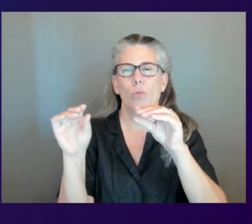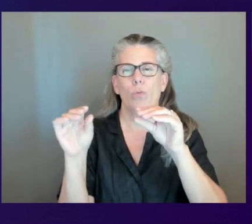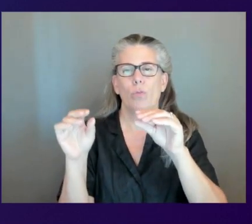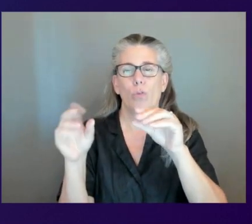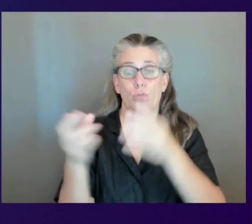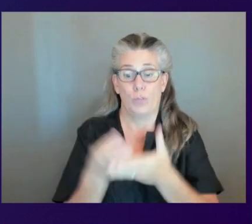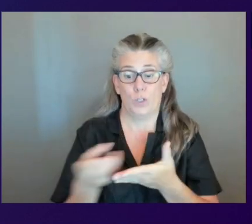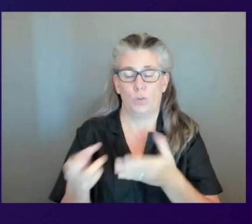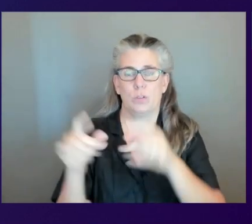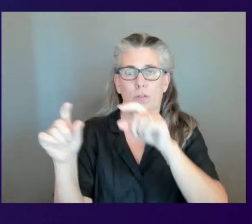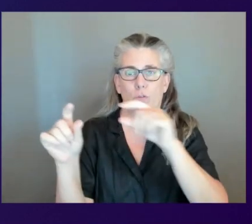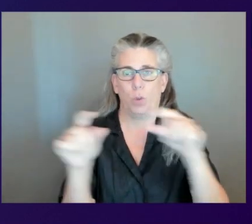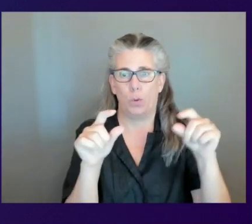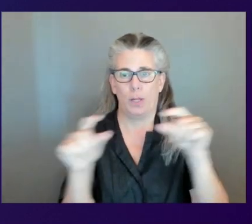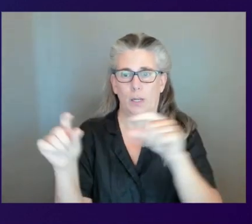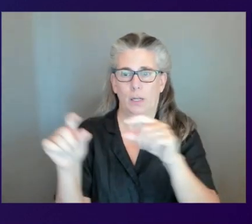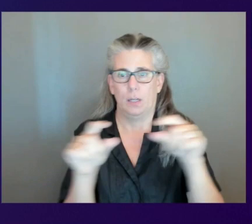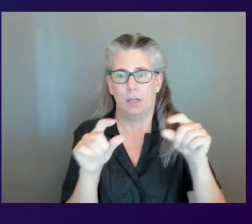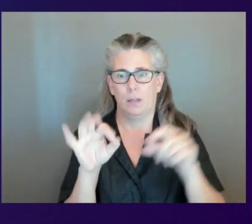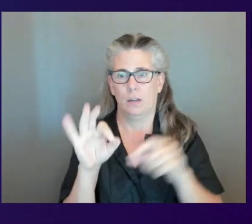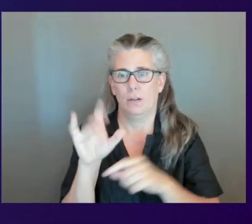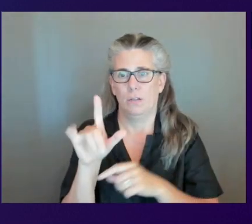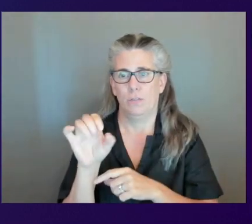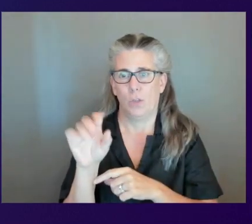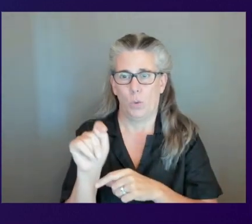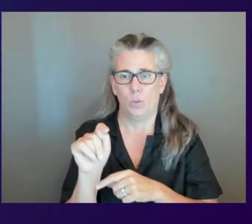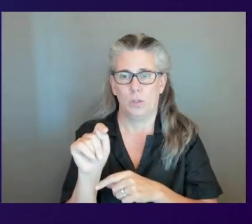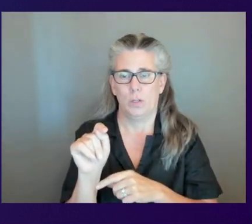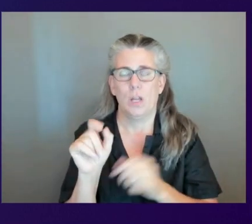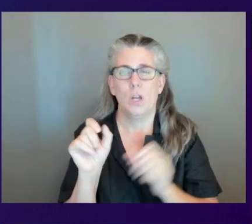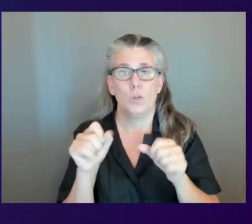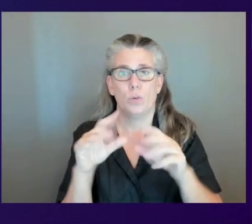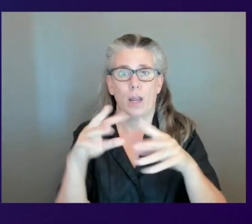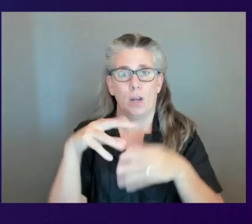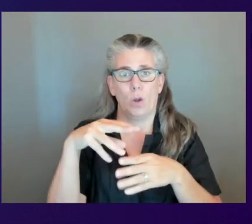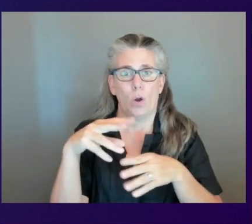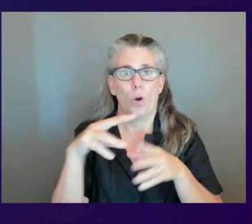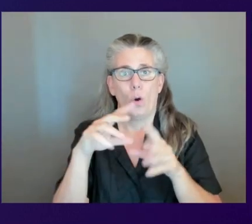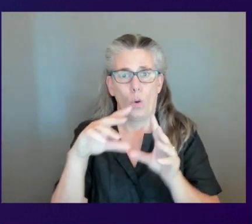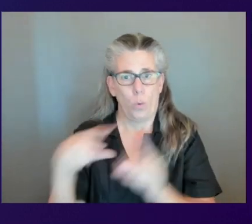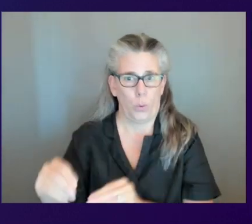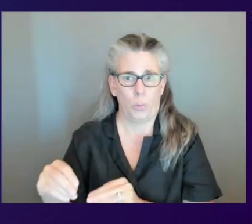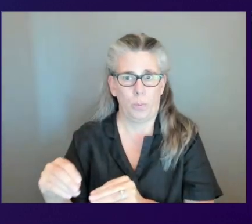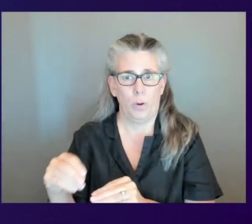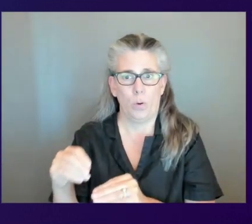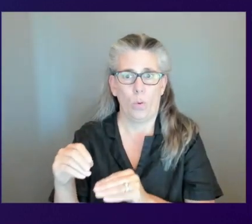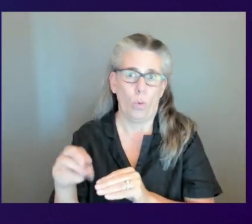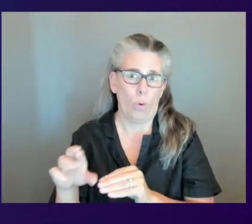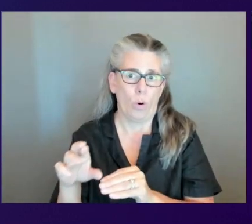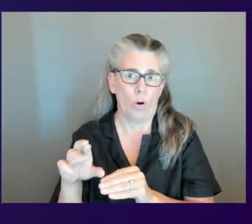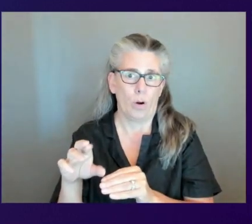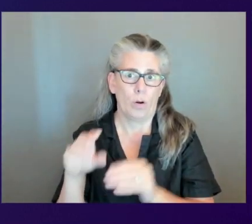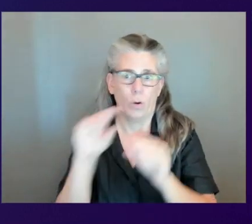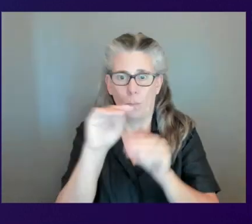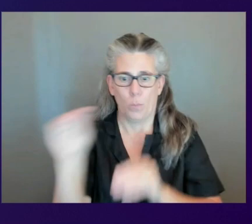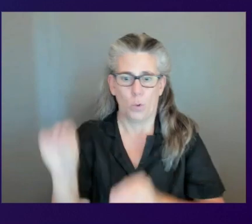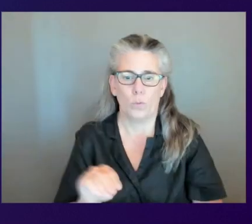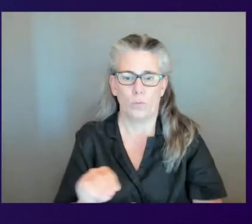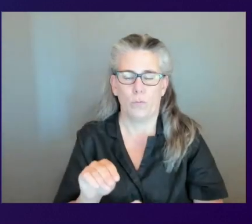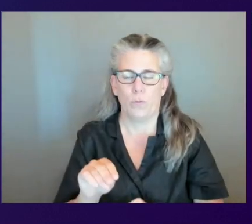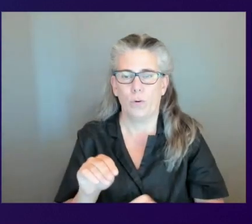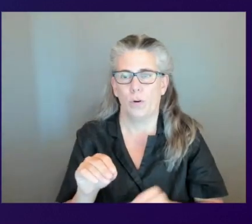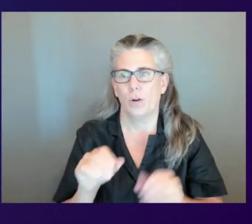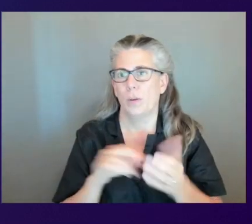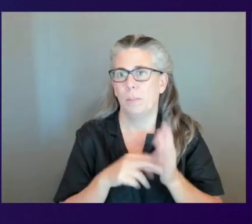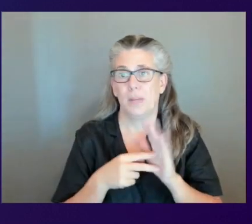can. Two of the best features are you can actually minimize it, and then also you can move it during the session. So if you don't like it at the top, you can just drag